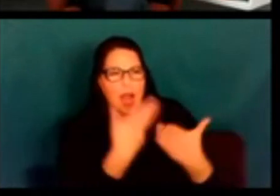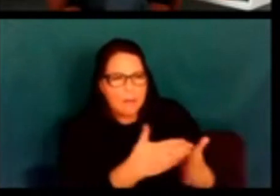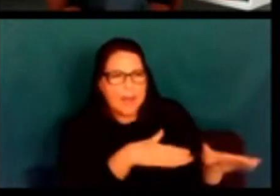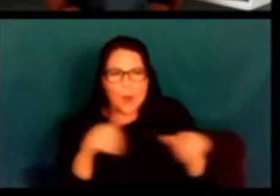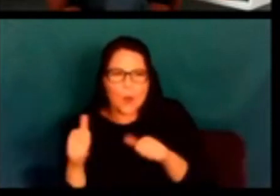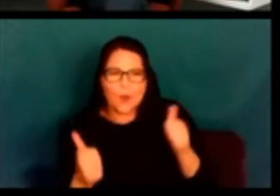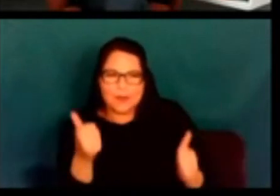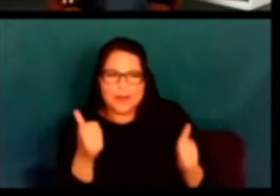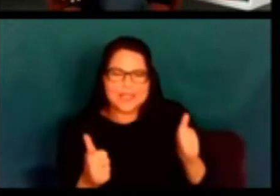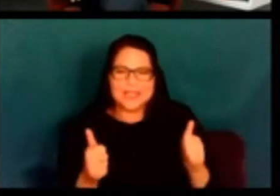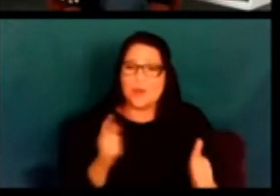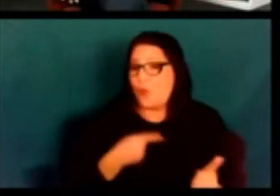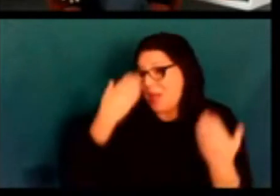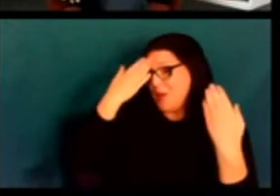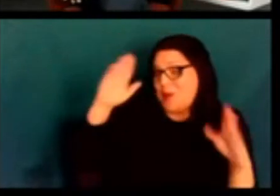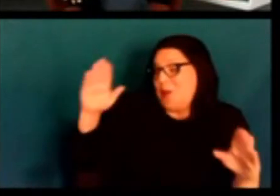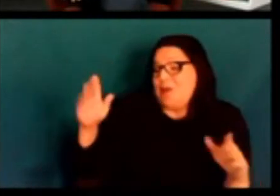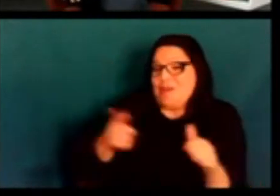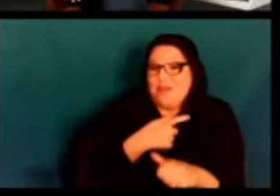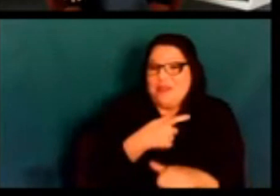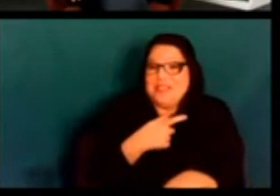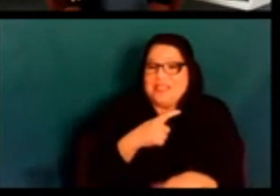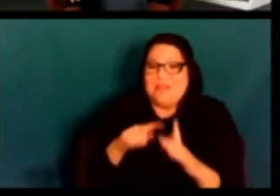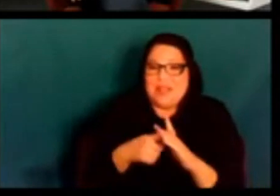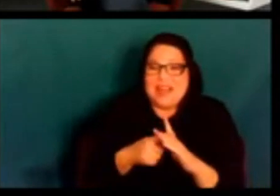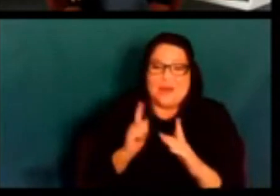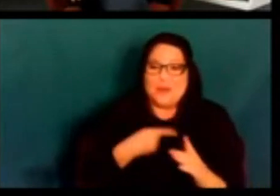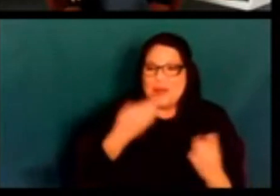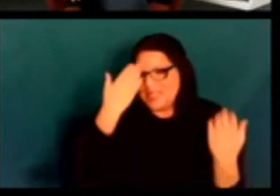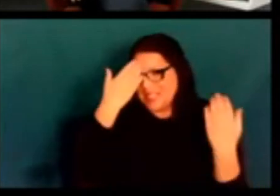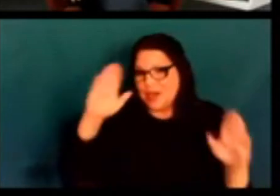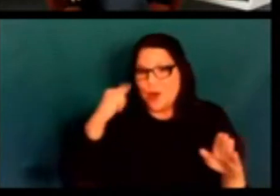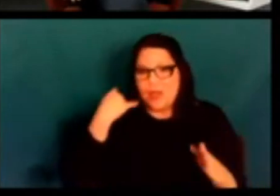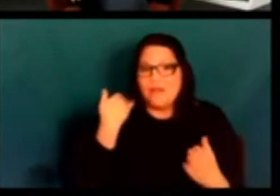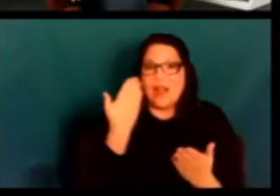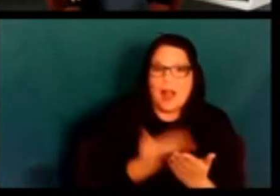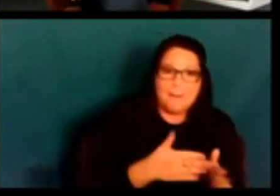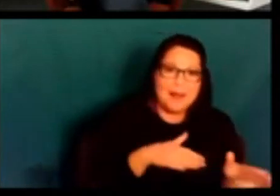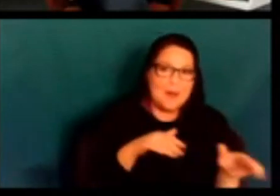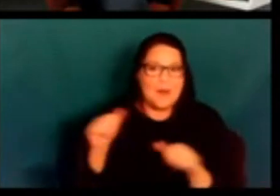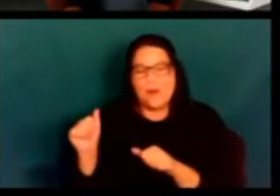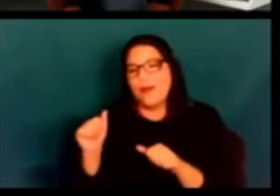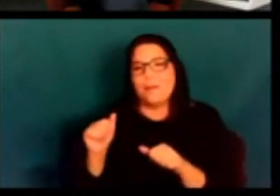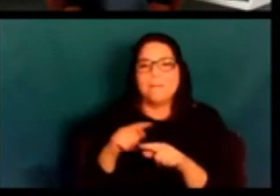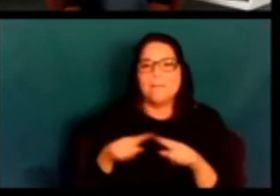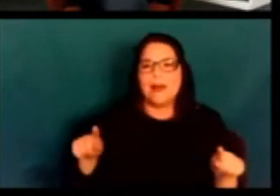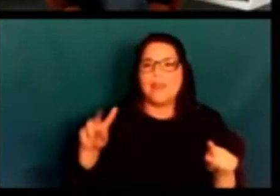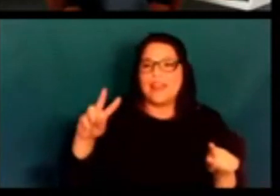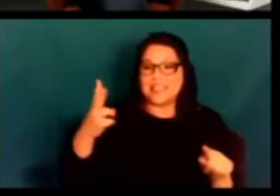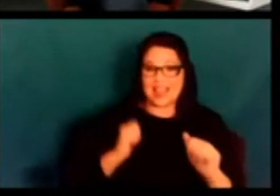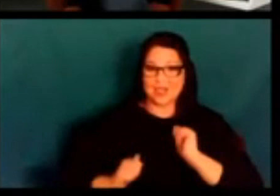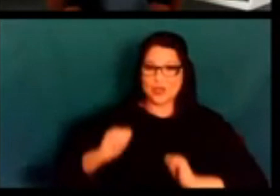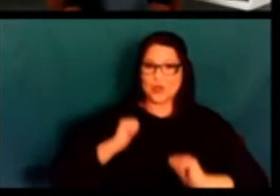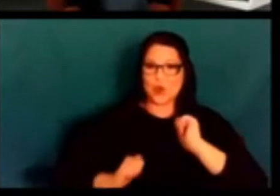And yeah, we didn't know at first. We didn't know we was coming or going at first. But by that second